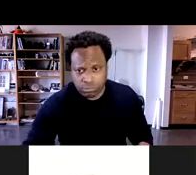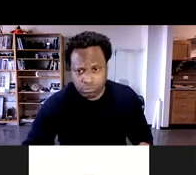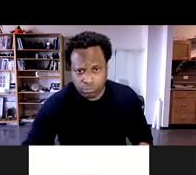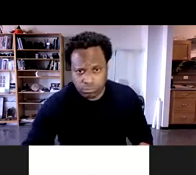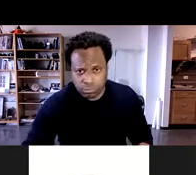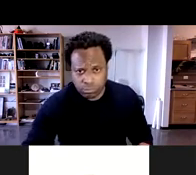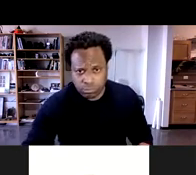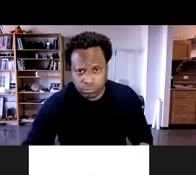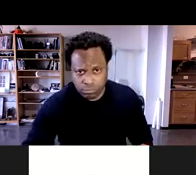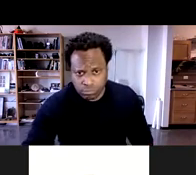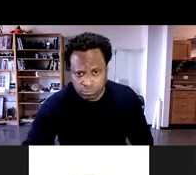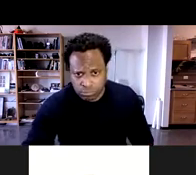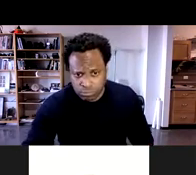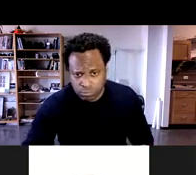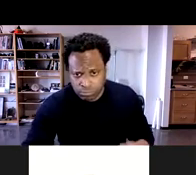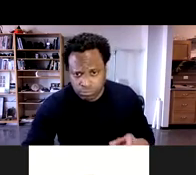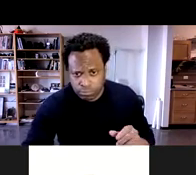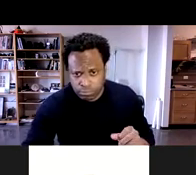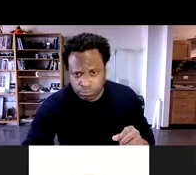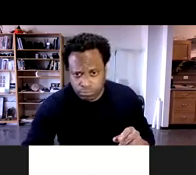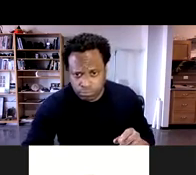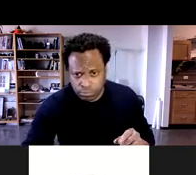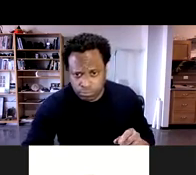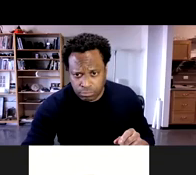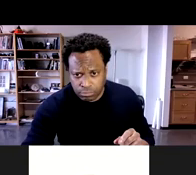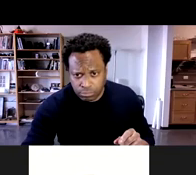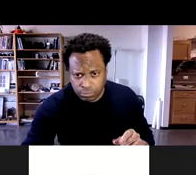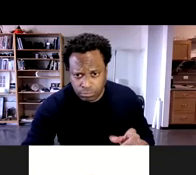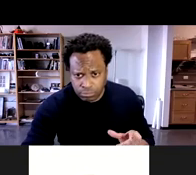Can you guys turn your cameras off, please?